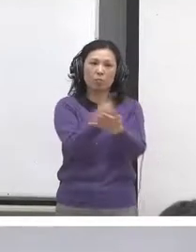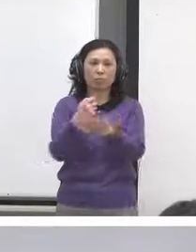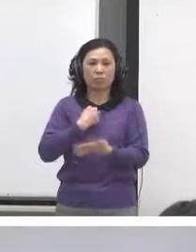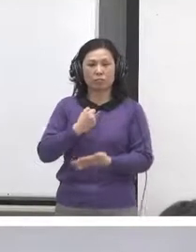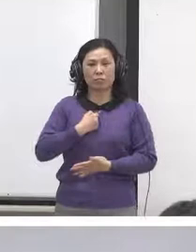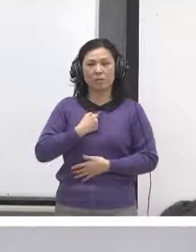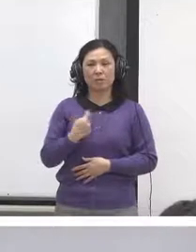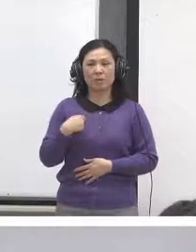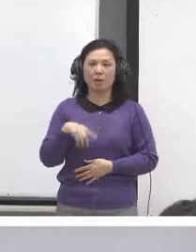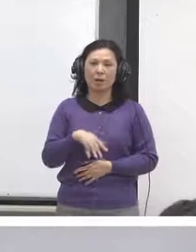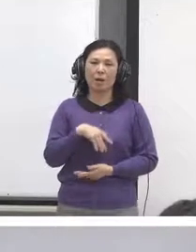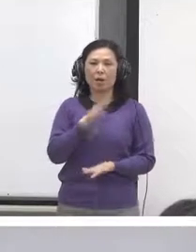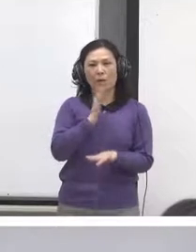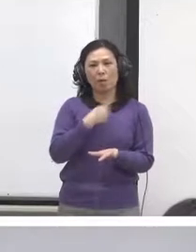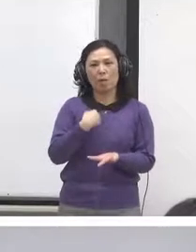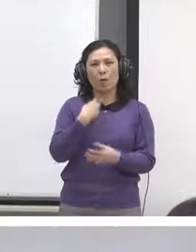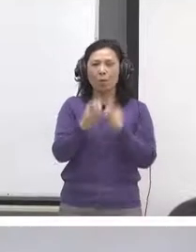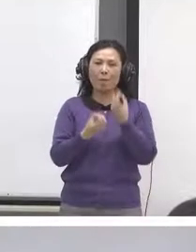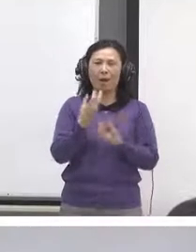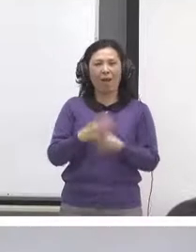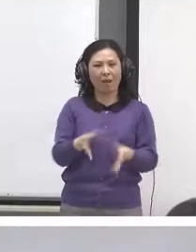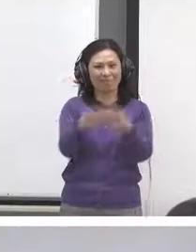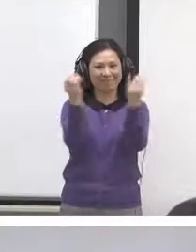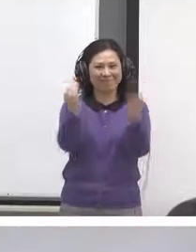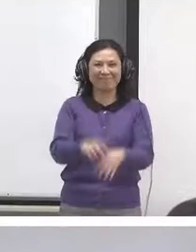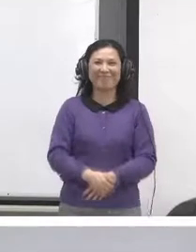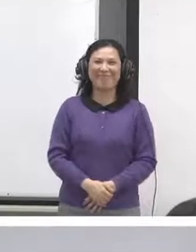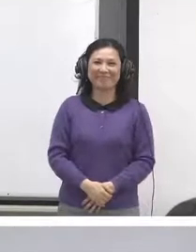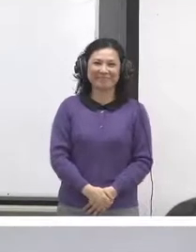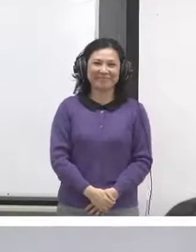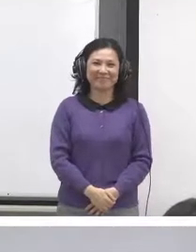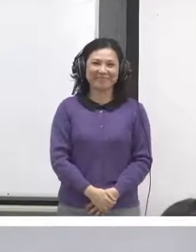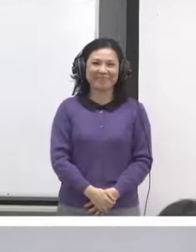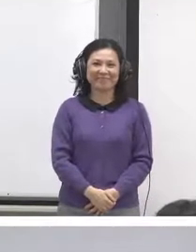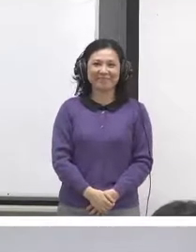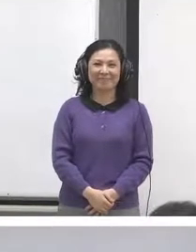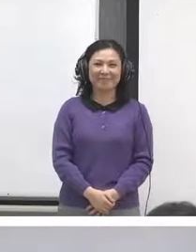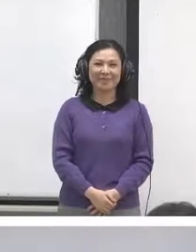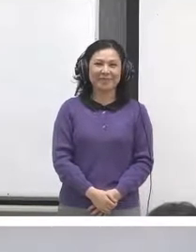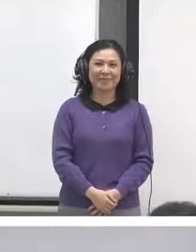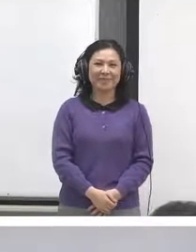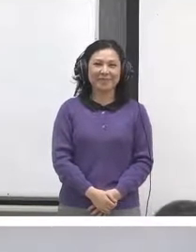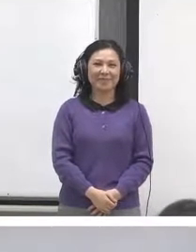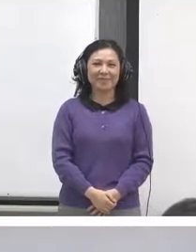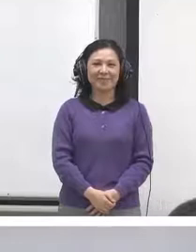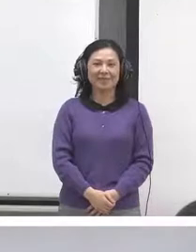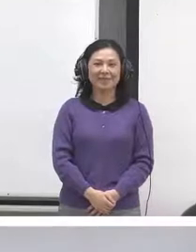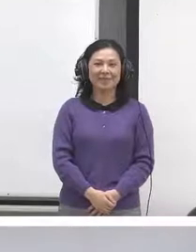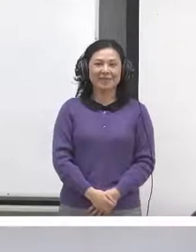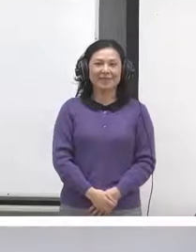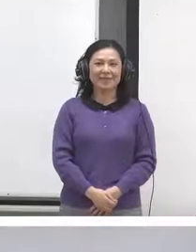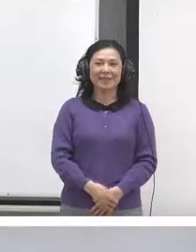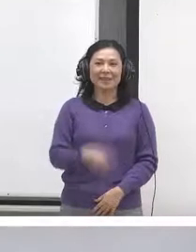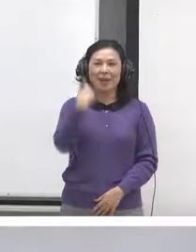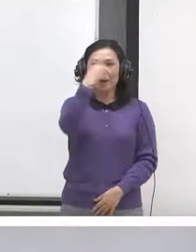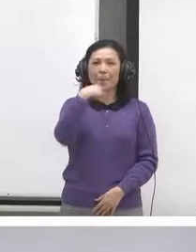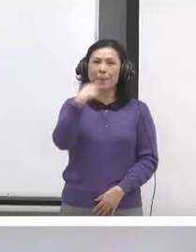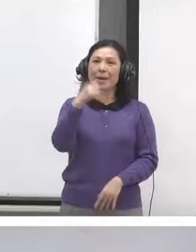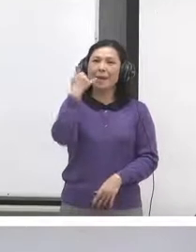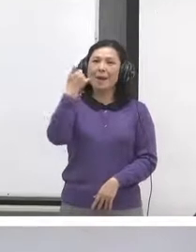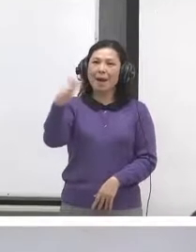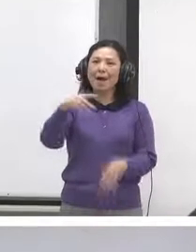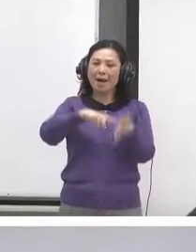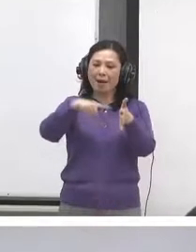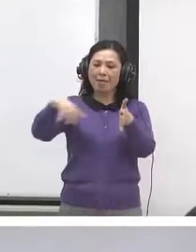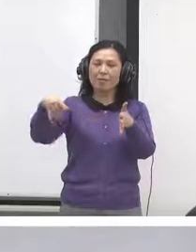can share today. Okay, Facing the Ocean Meet and Hack, it's about like